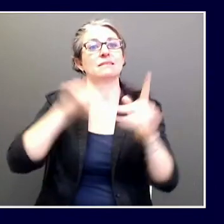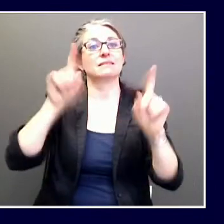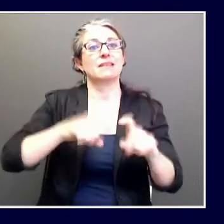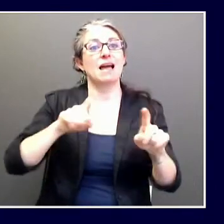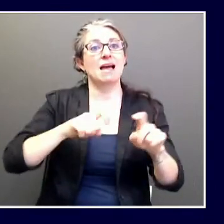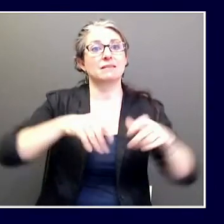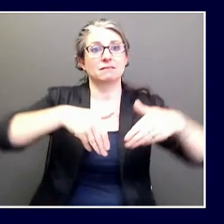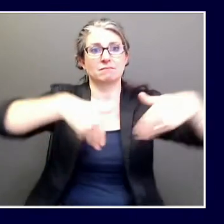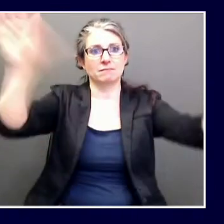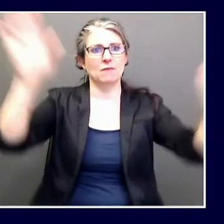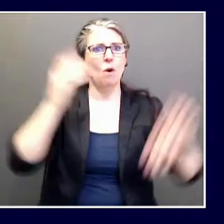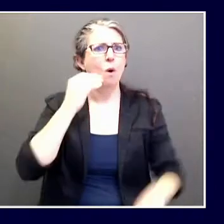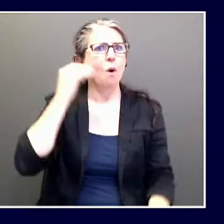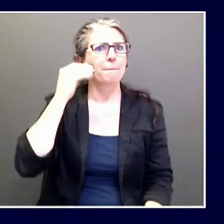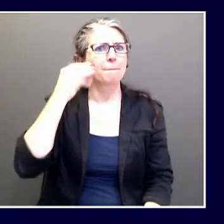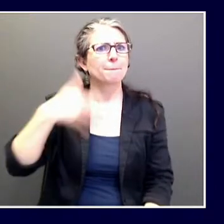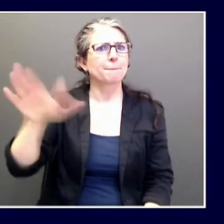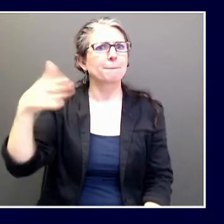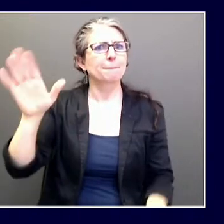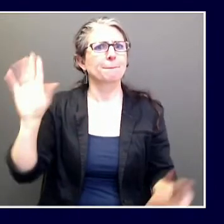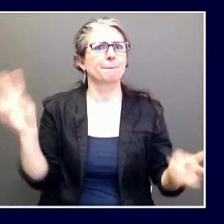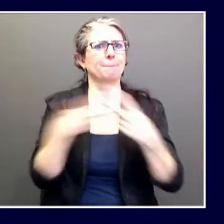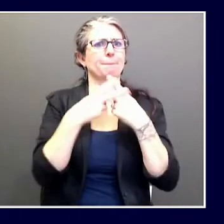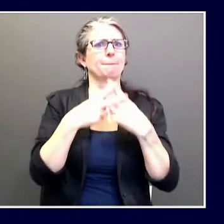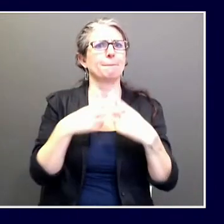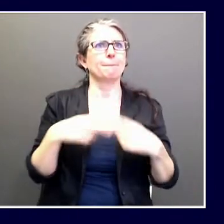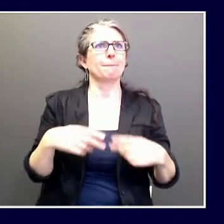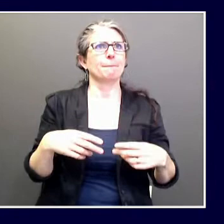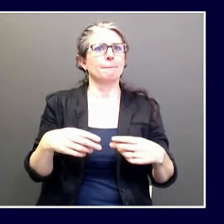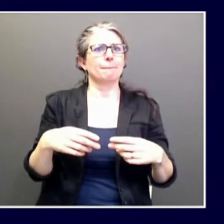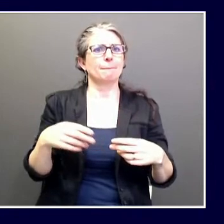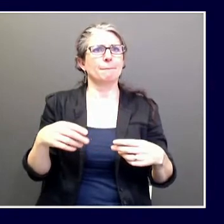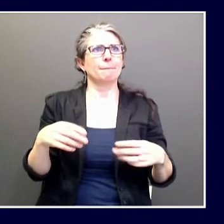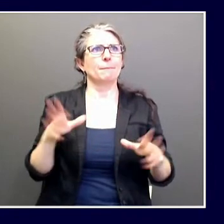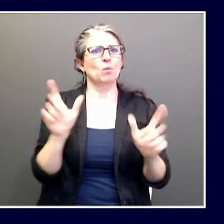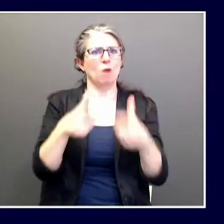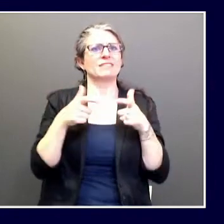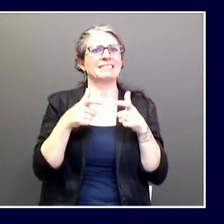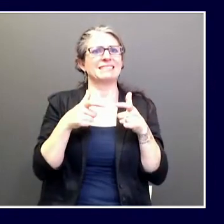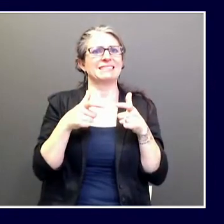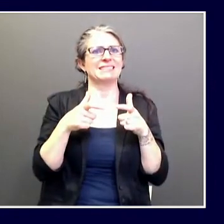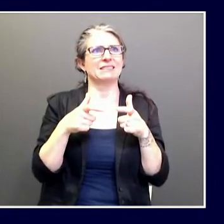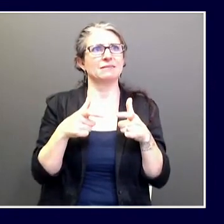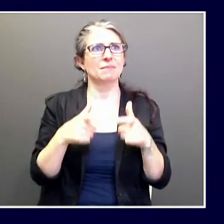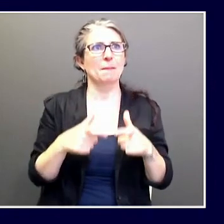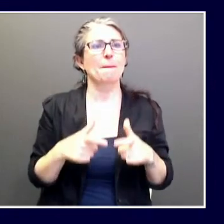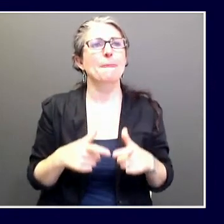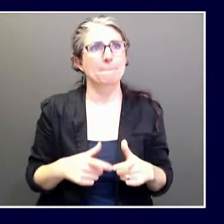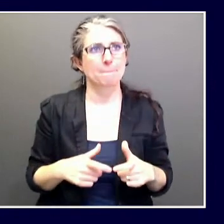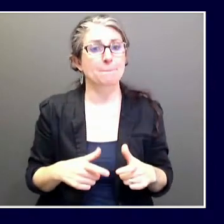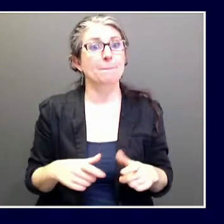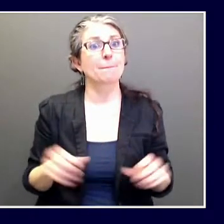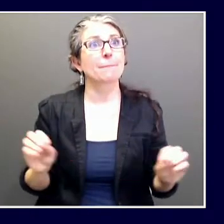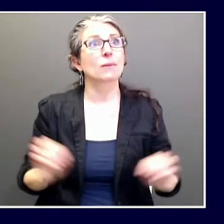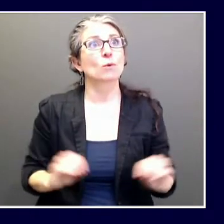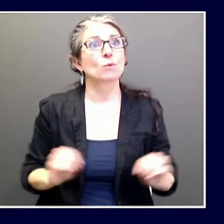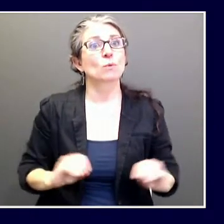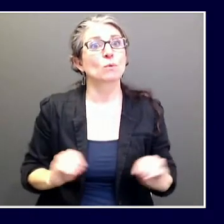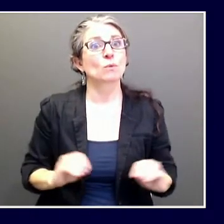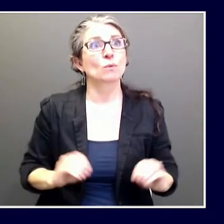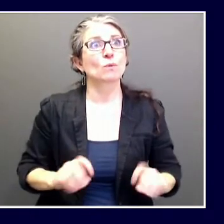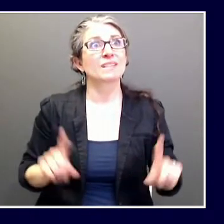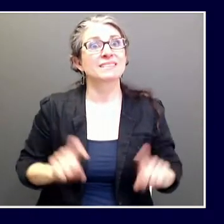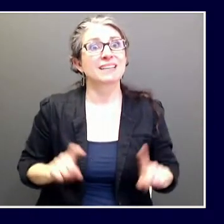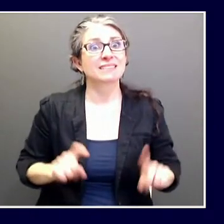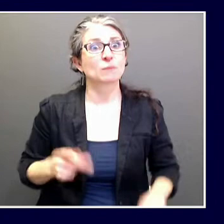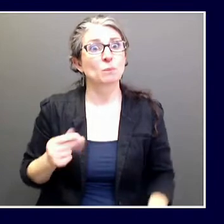limiting transmission. I shudder to think what the school year would have looked like were it not for the early warning system that